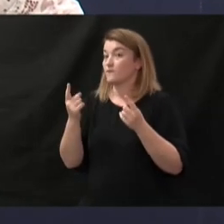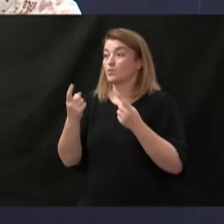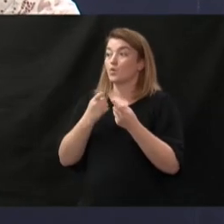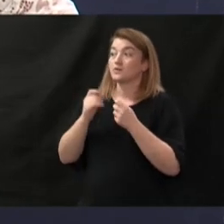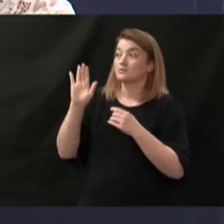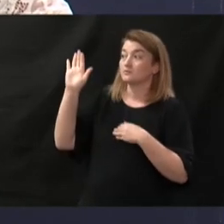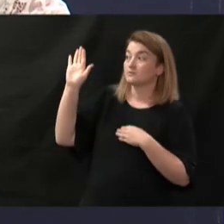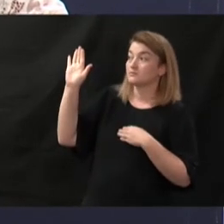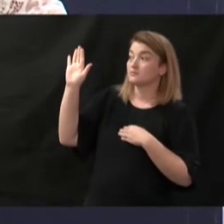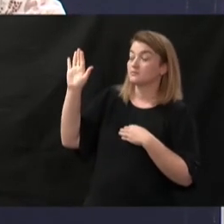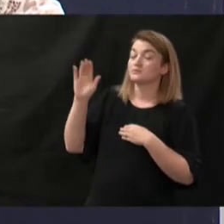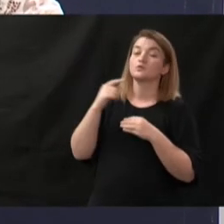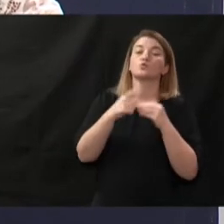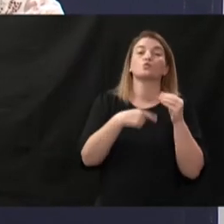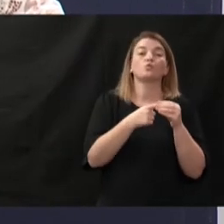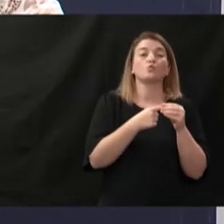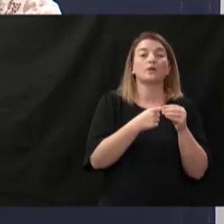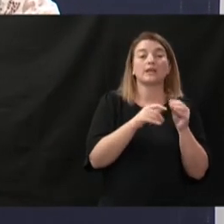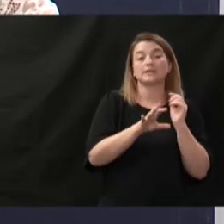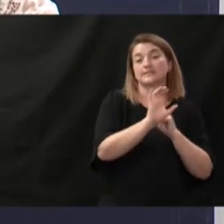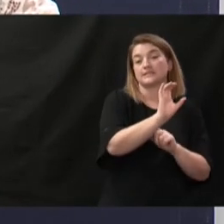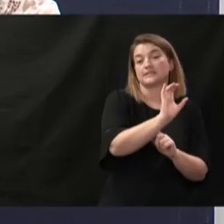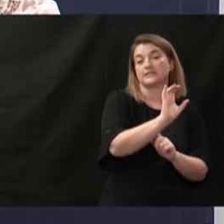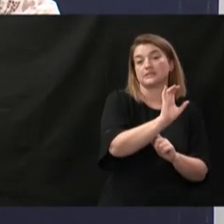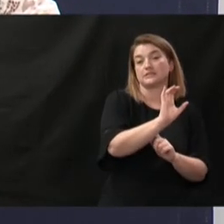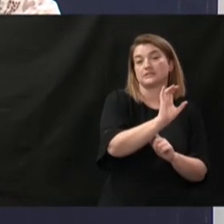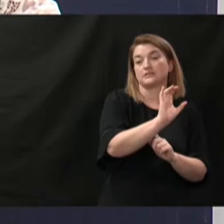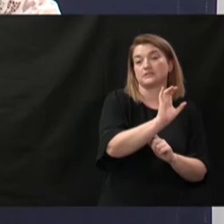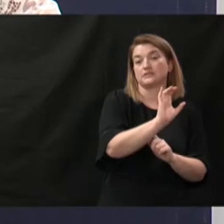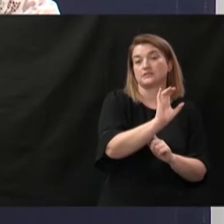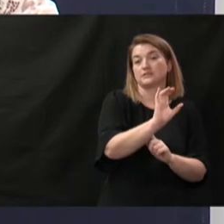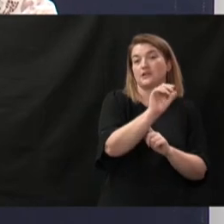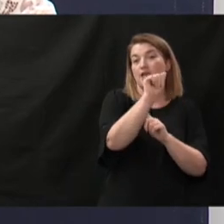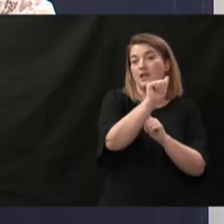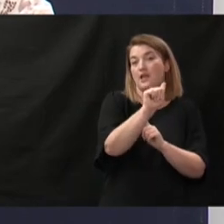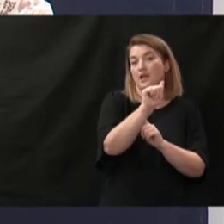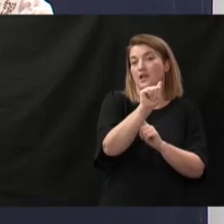Okay, tell me, when do we use C to spell the K? What letters?